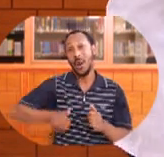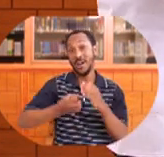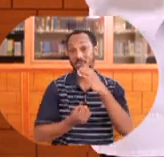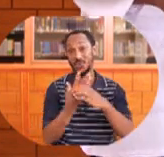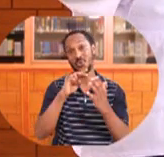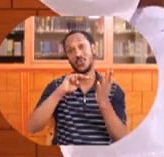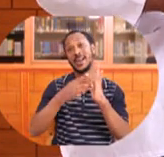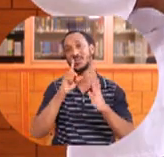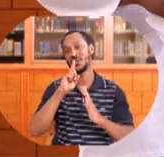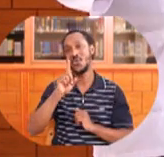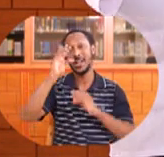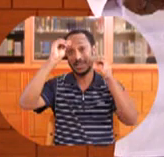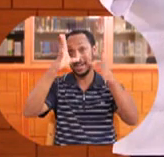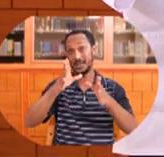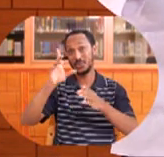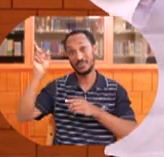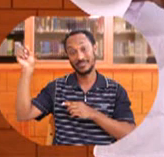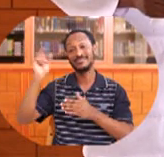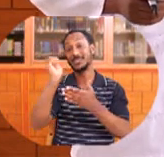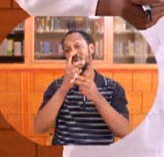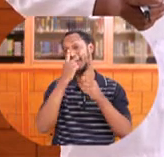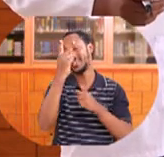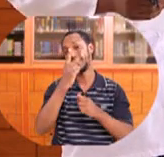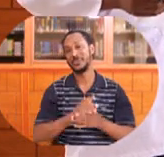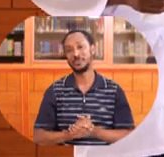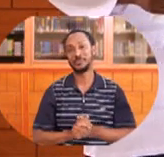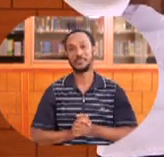such as coal, natural gas, and so on.